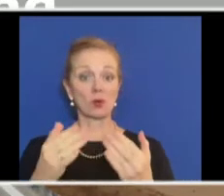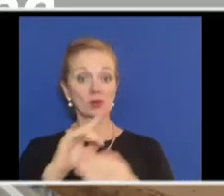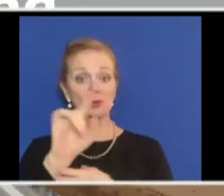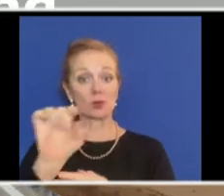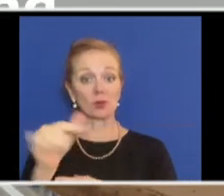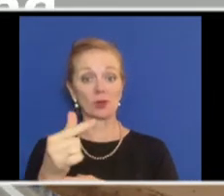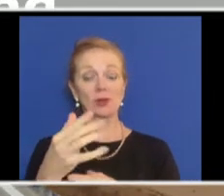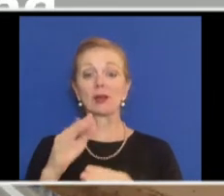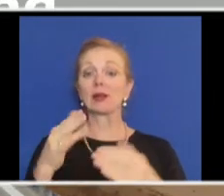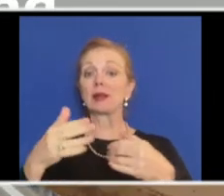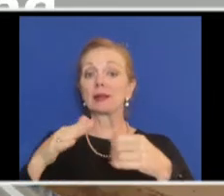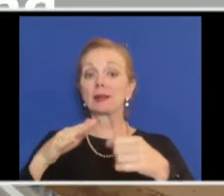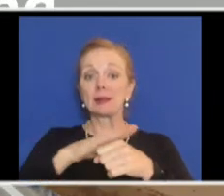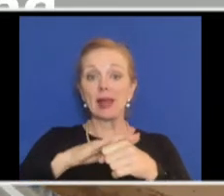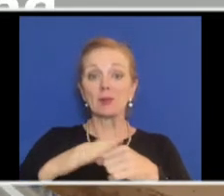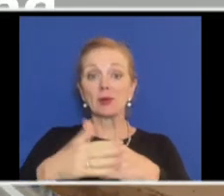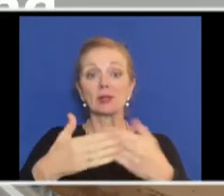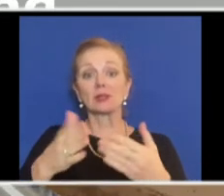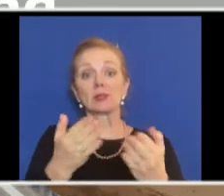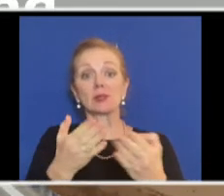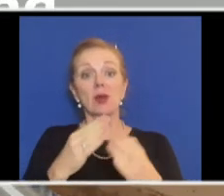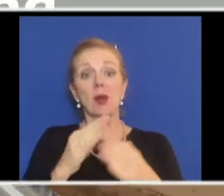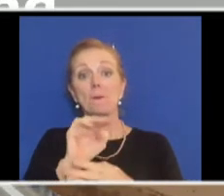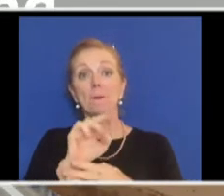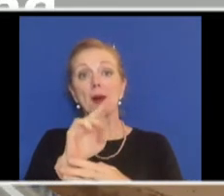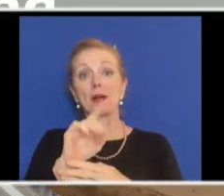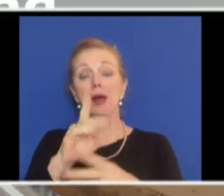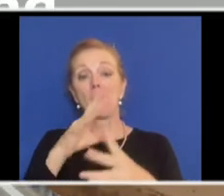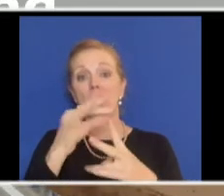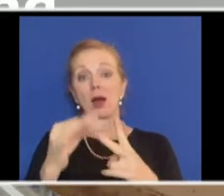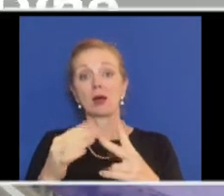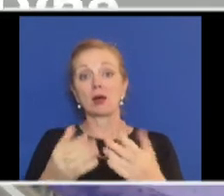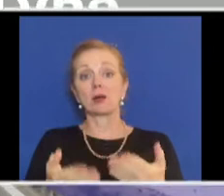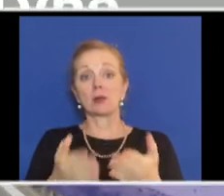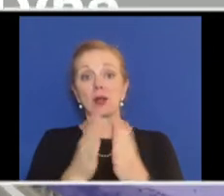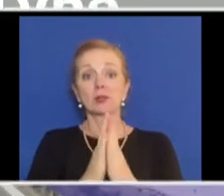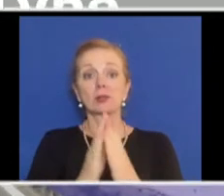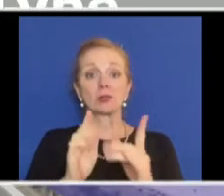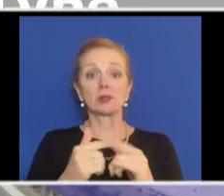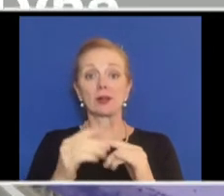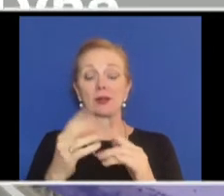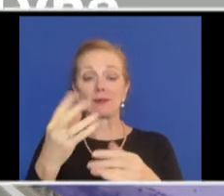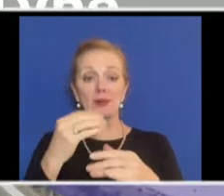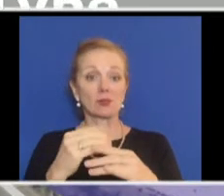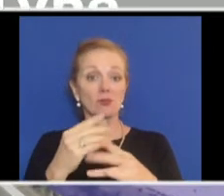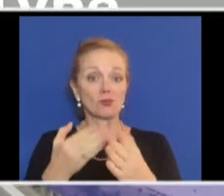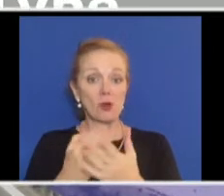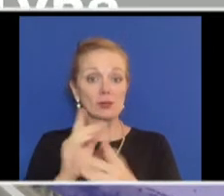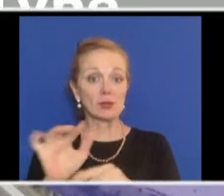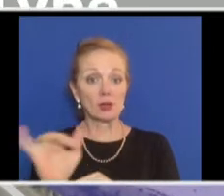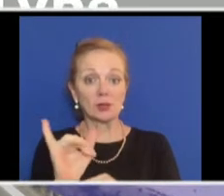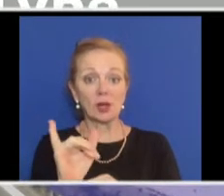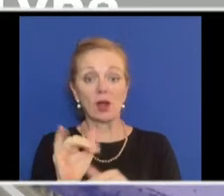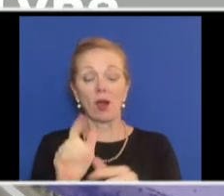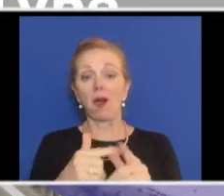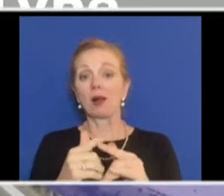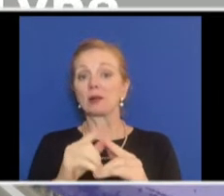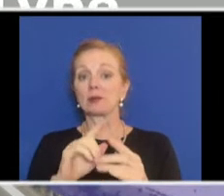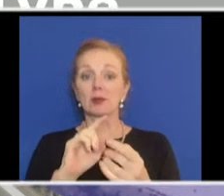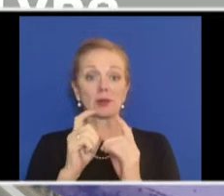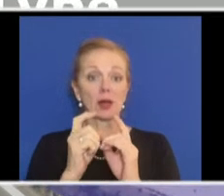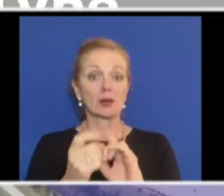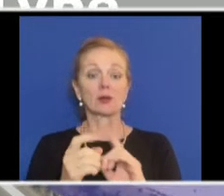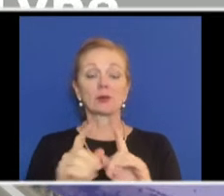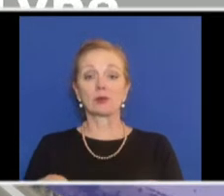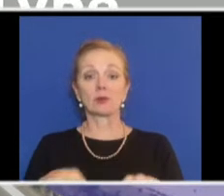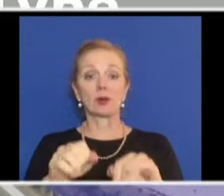Services NFS and mud optional they're requesting some additional vested rights as well the adopted Place type from the